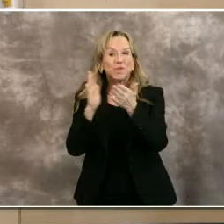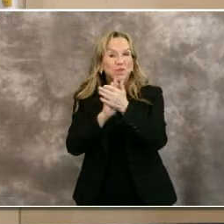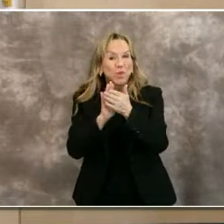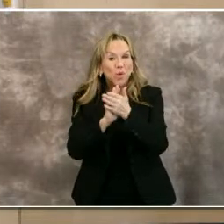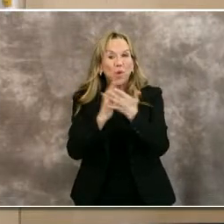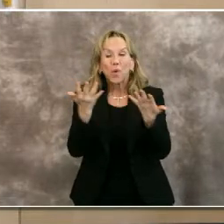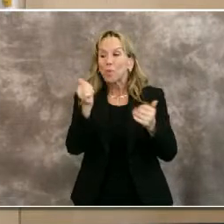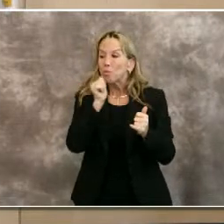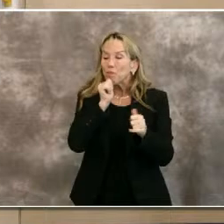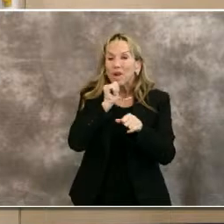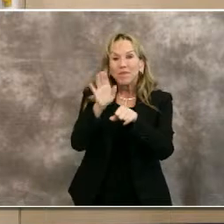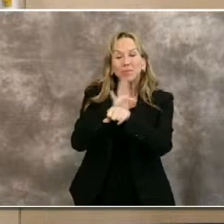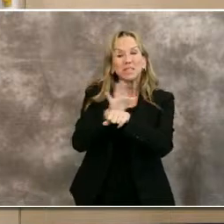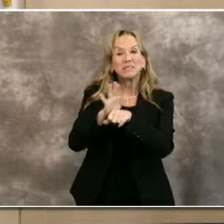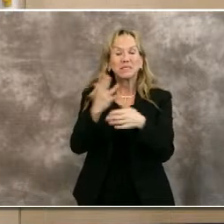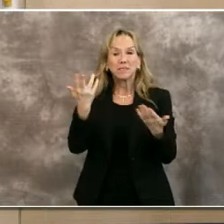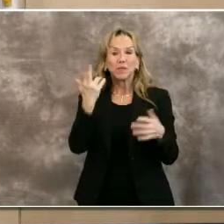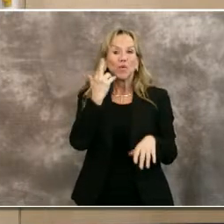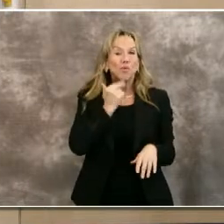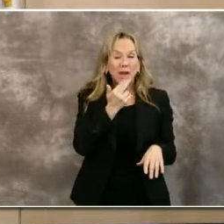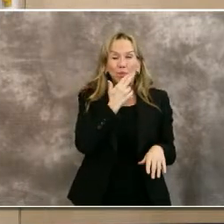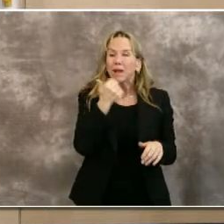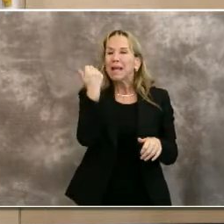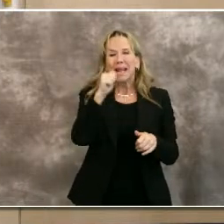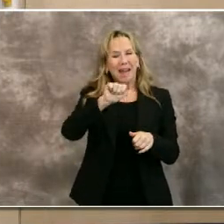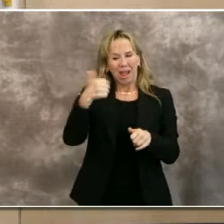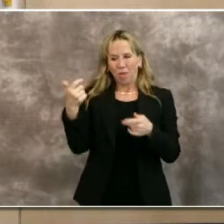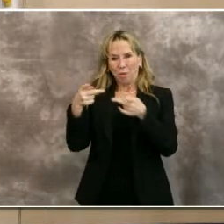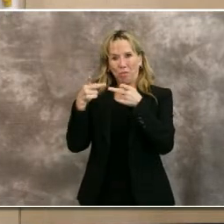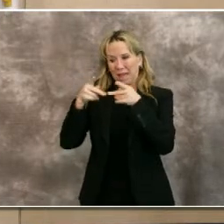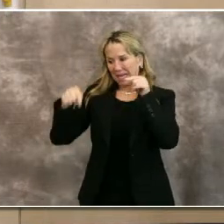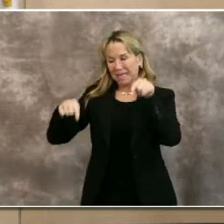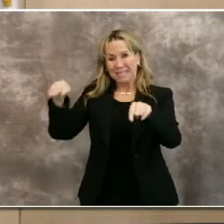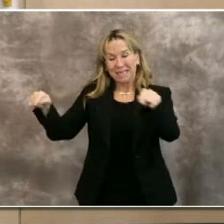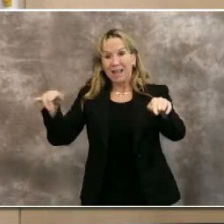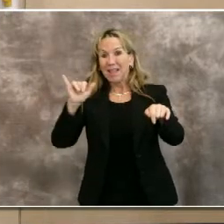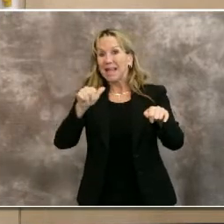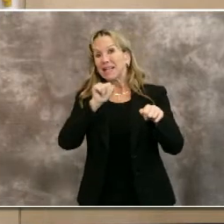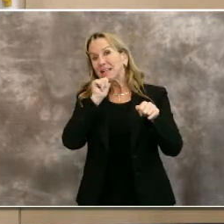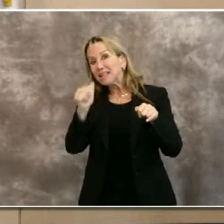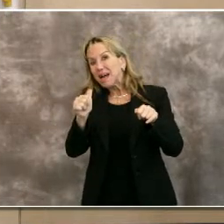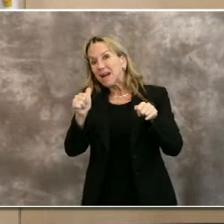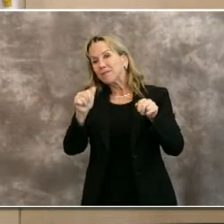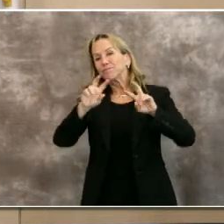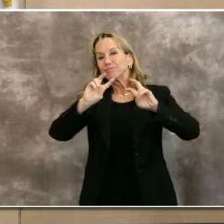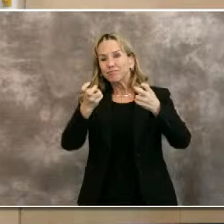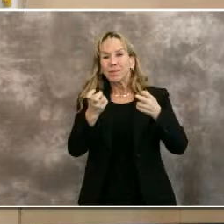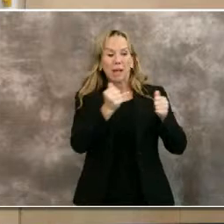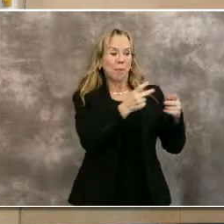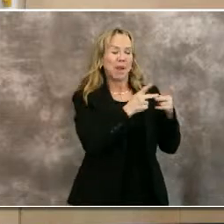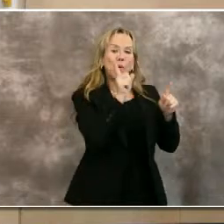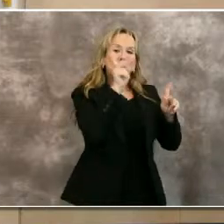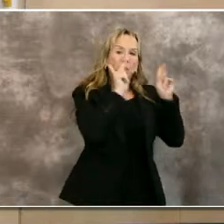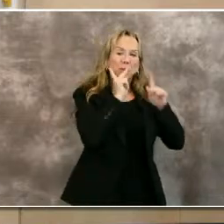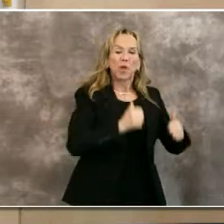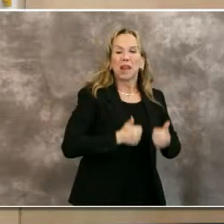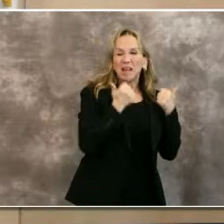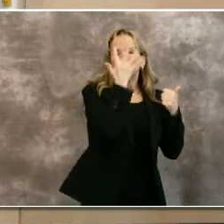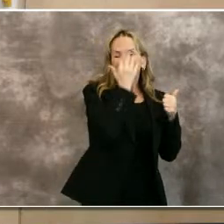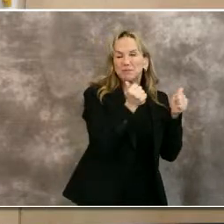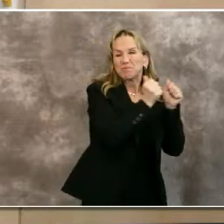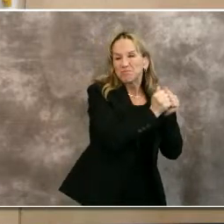residences, restaurants, business, and any other location that is not a congregate facility. As shared